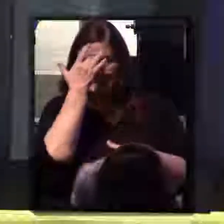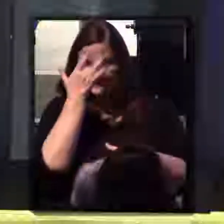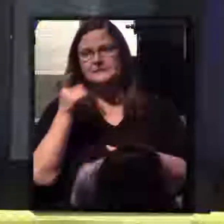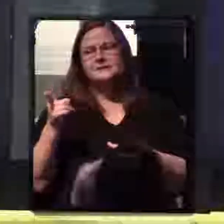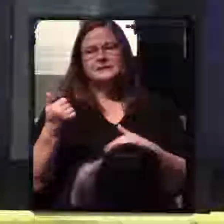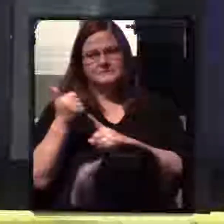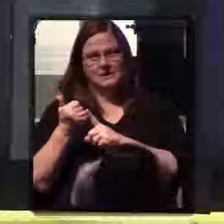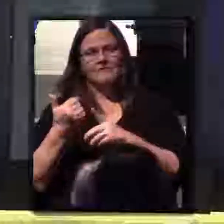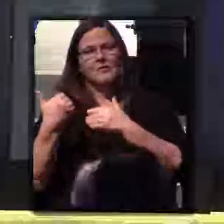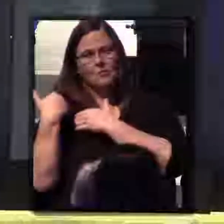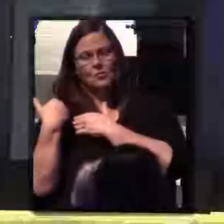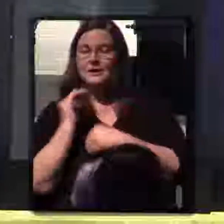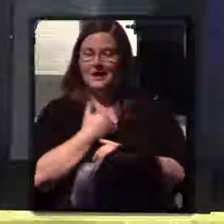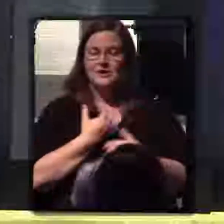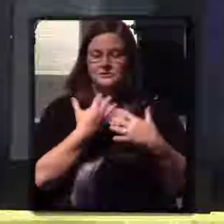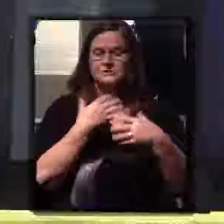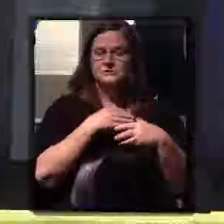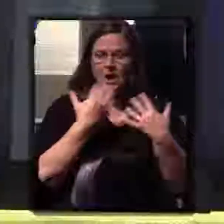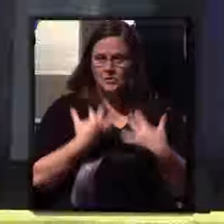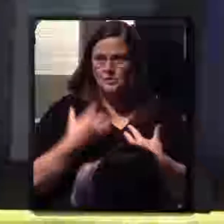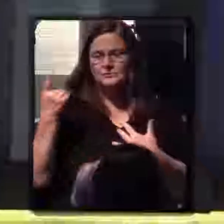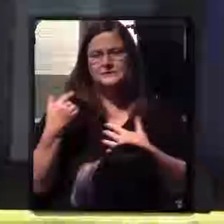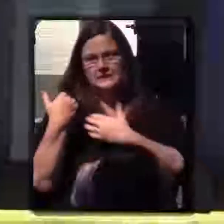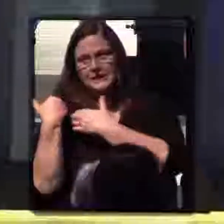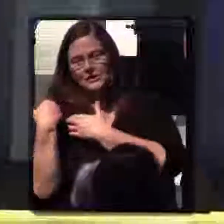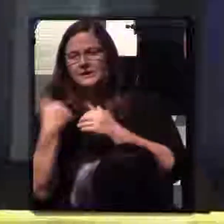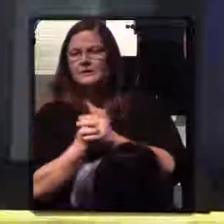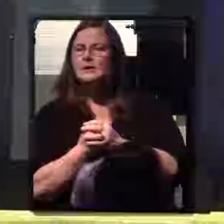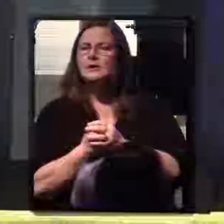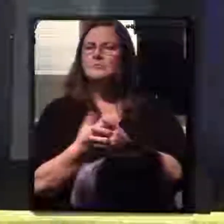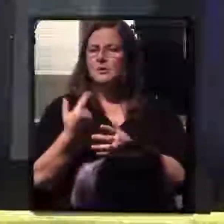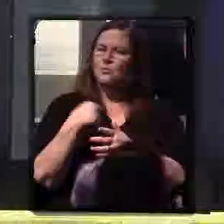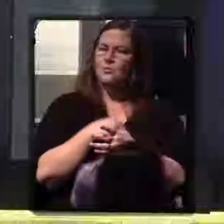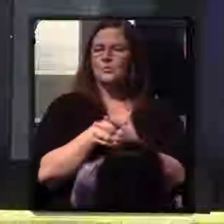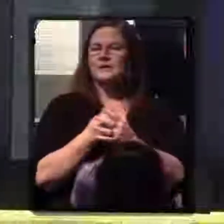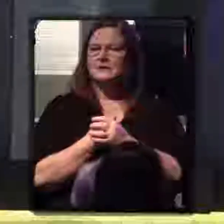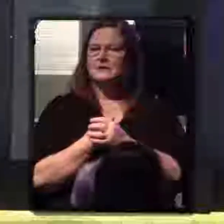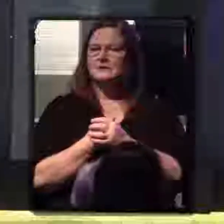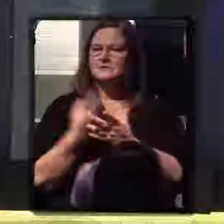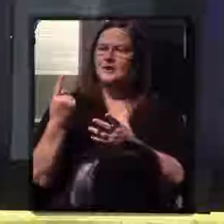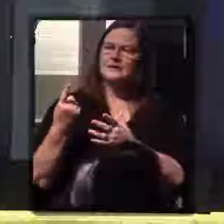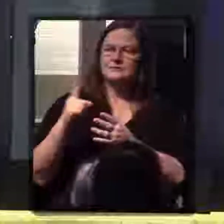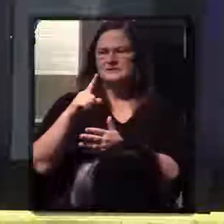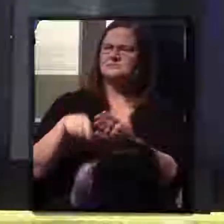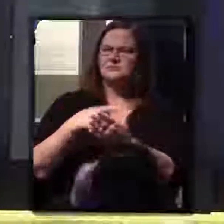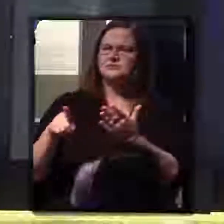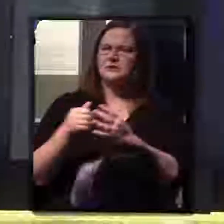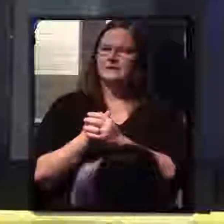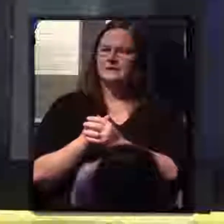our sickness he himself bore, and our sorrows he carried. Yet we ourselves esteemed him